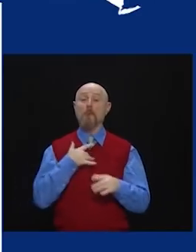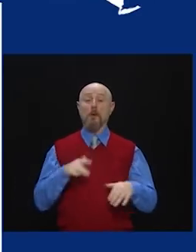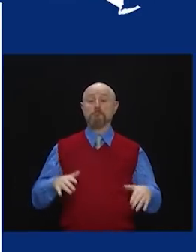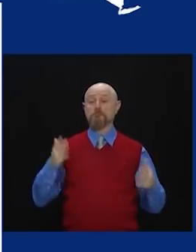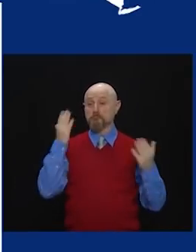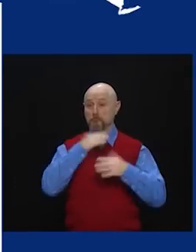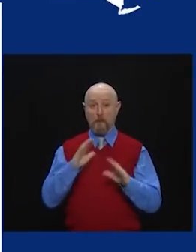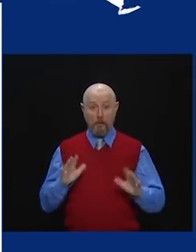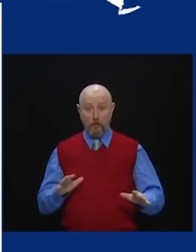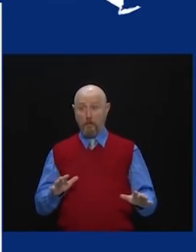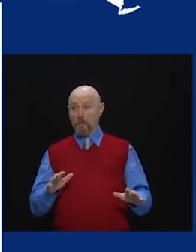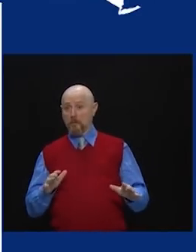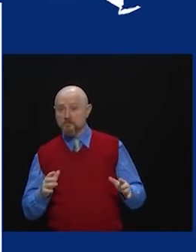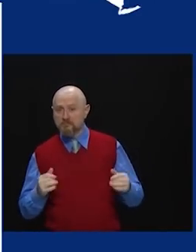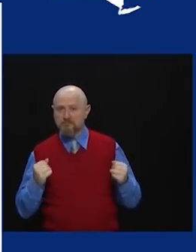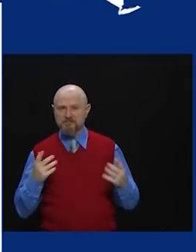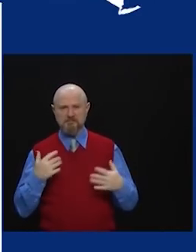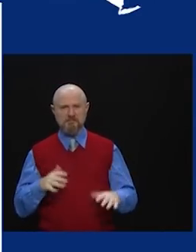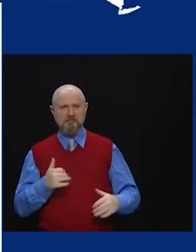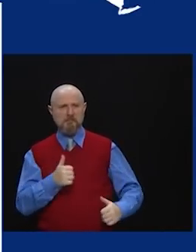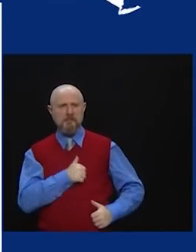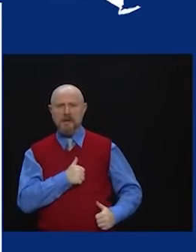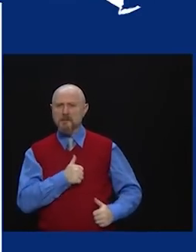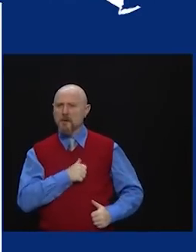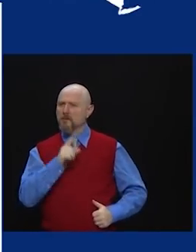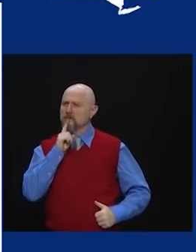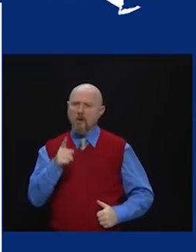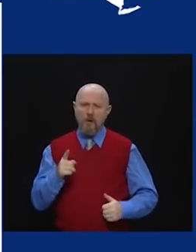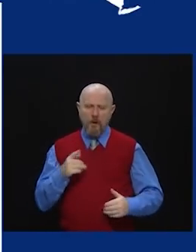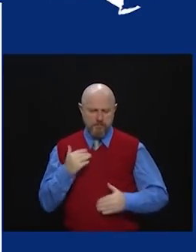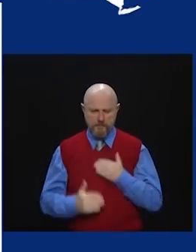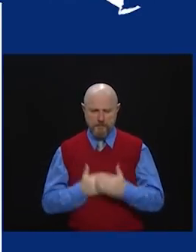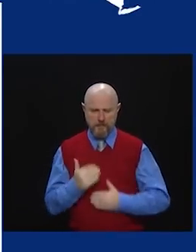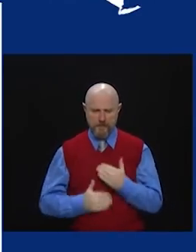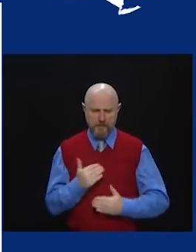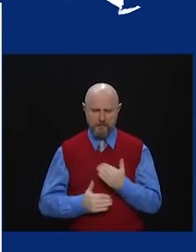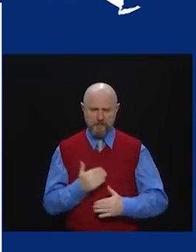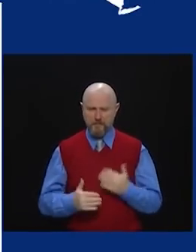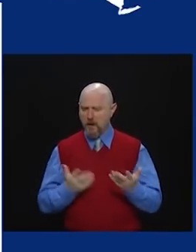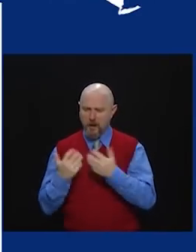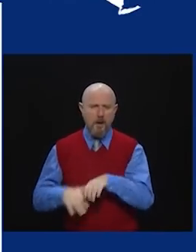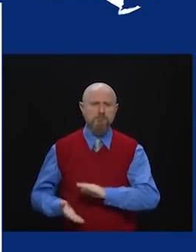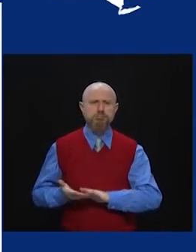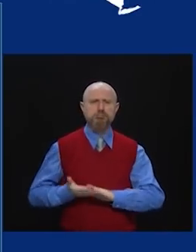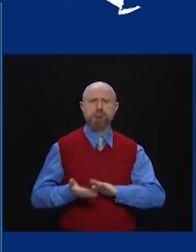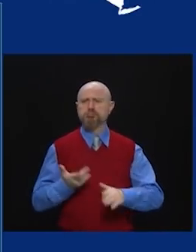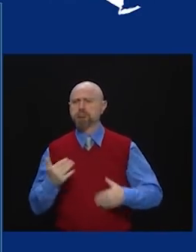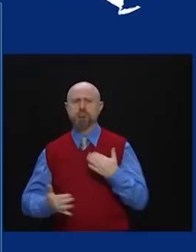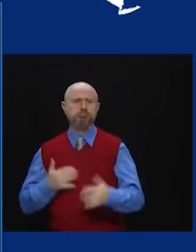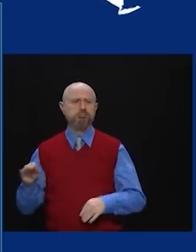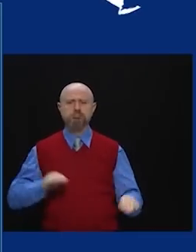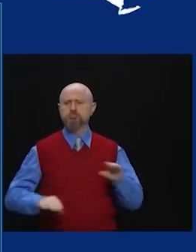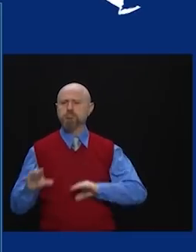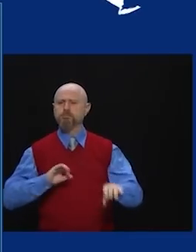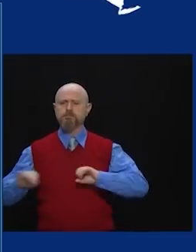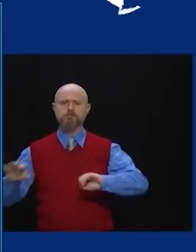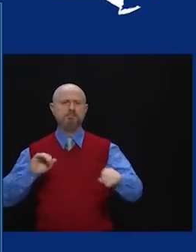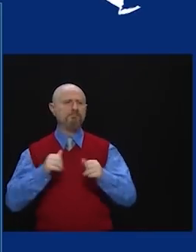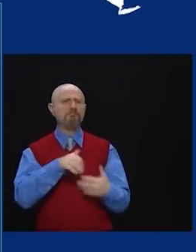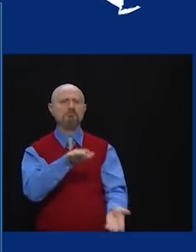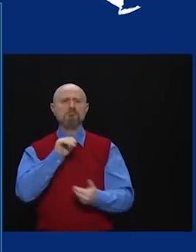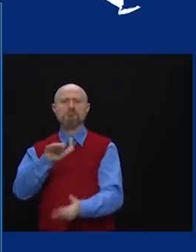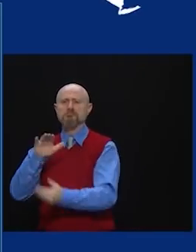operation to get these ordered, get them secured, get them delivered, get them in the hands of people who need to have them. So thank you to you and your team.